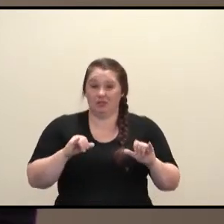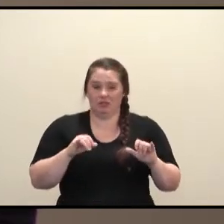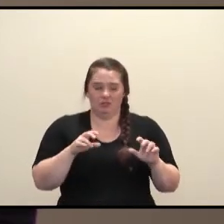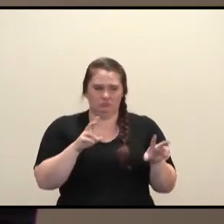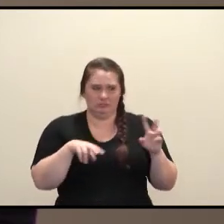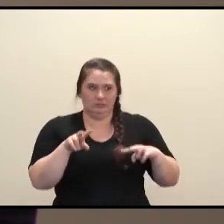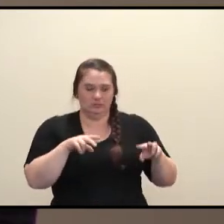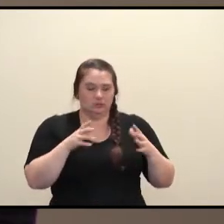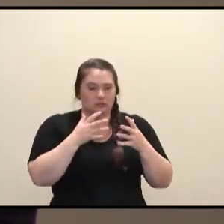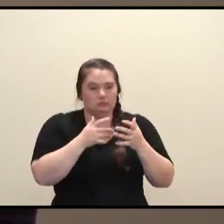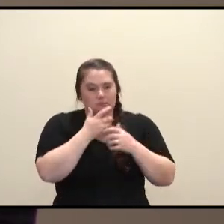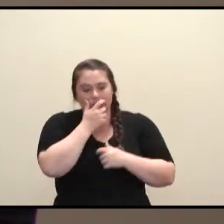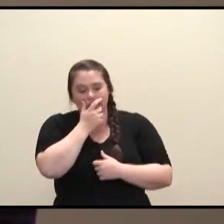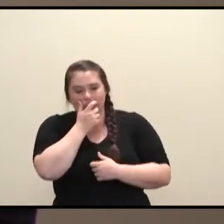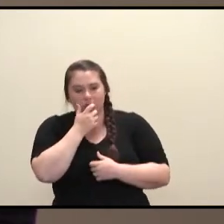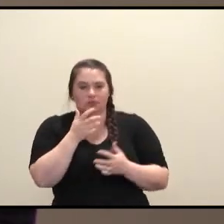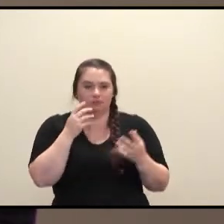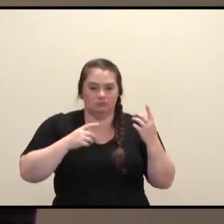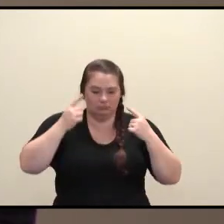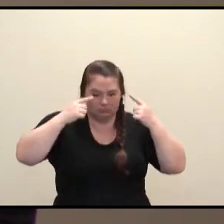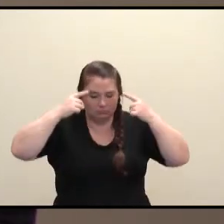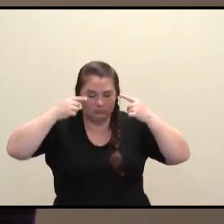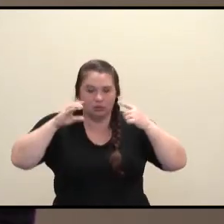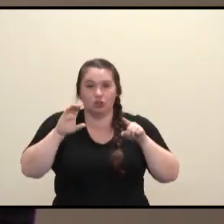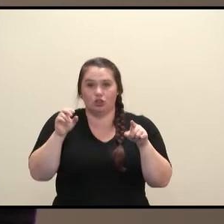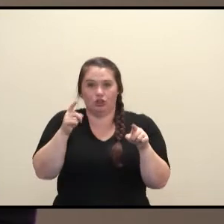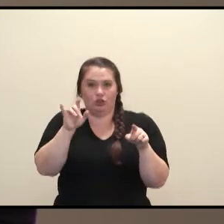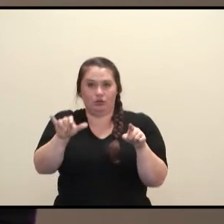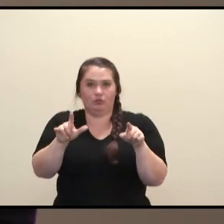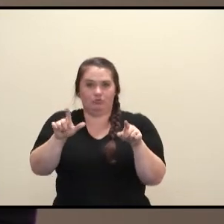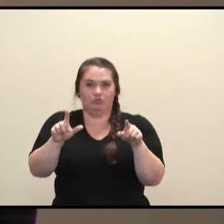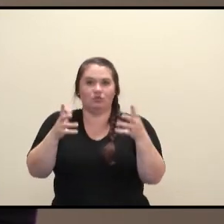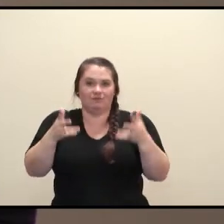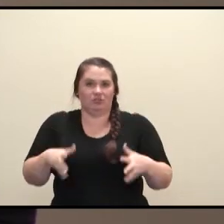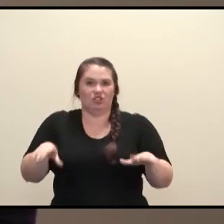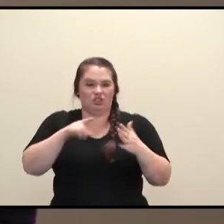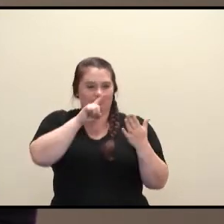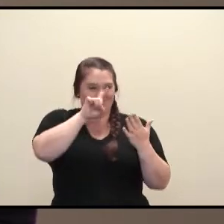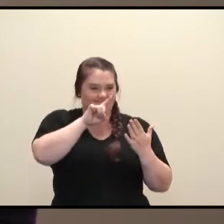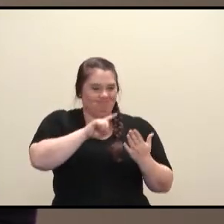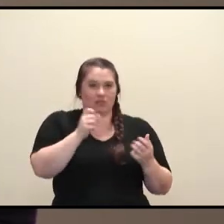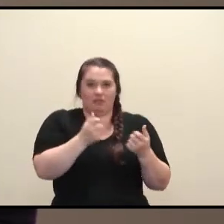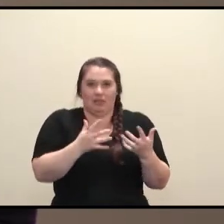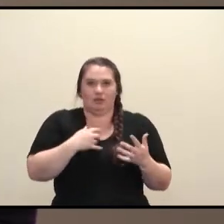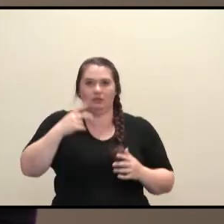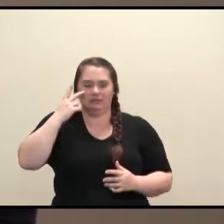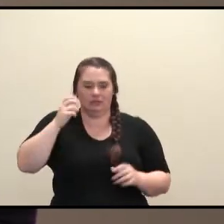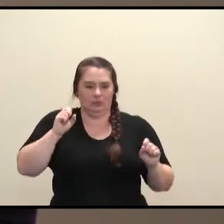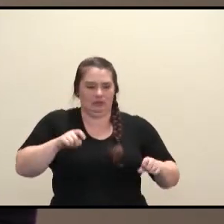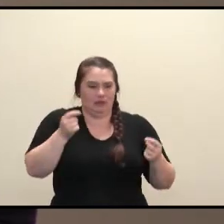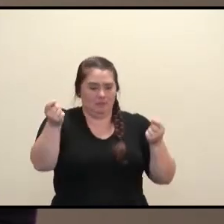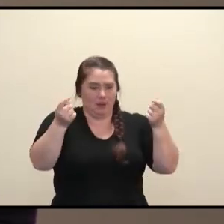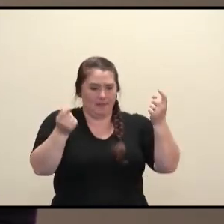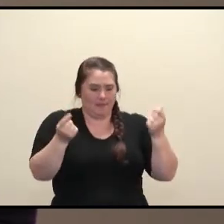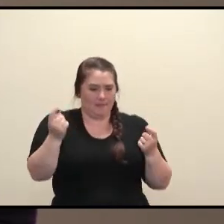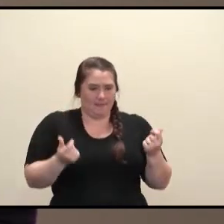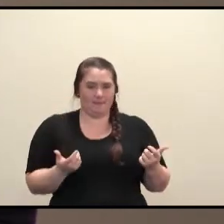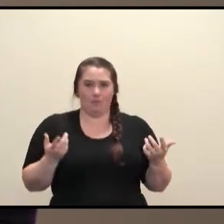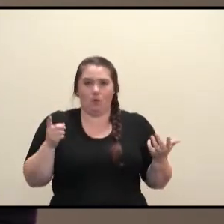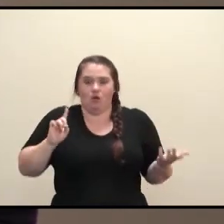budgets. Again, it's a process. Cheryl's going through and checking all of the items to see what we can take out. And so